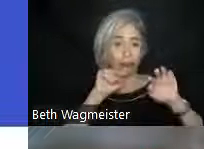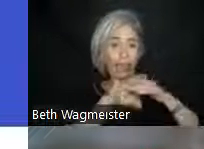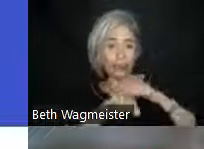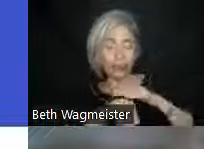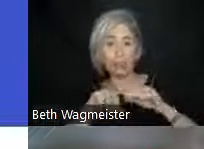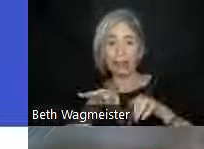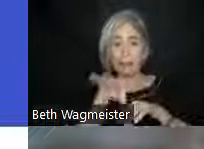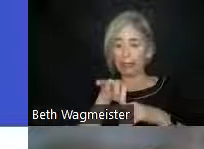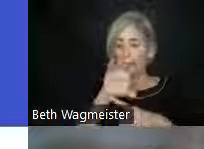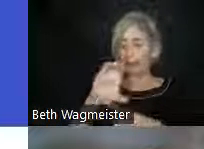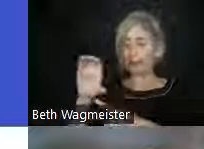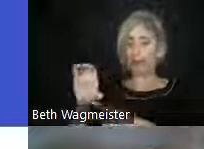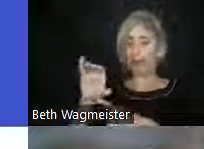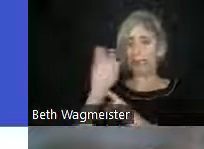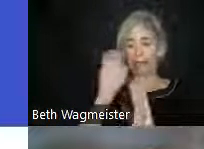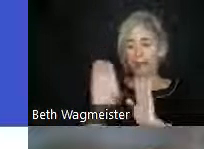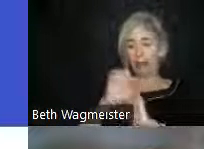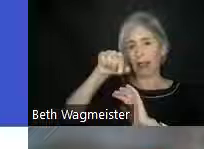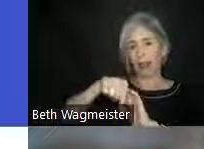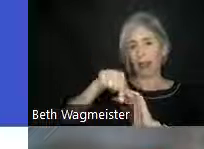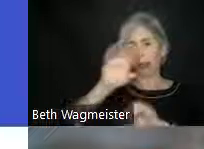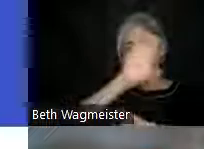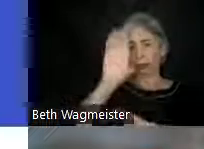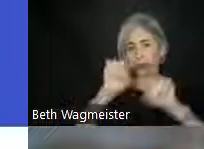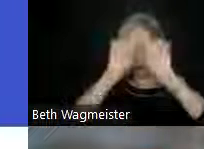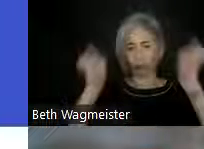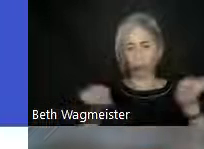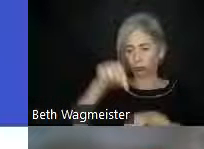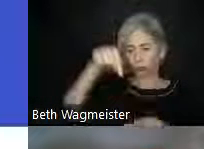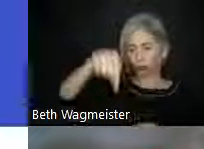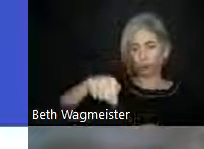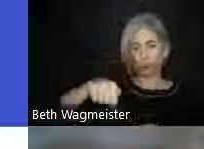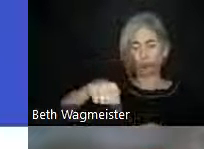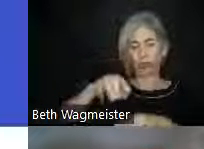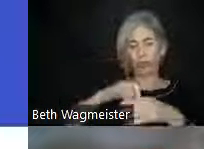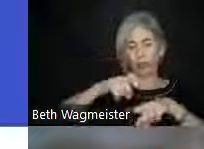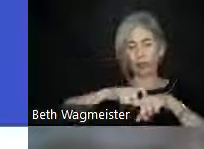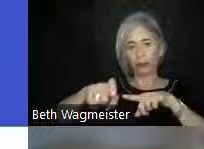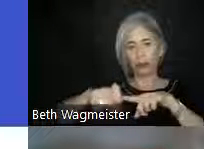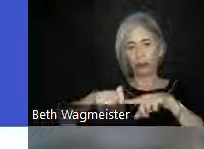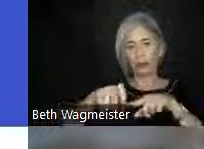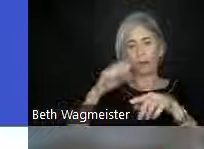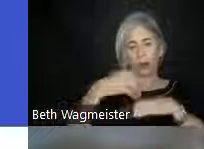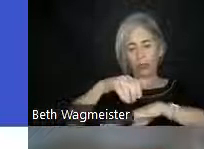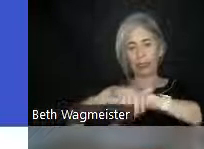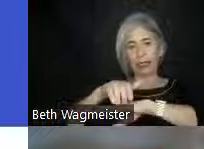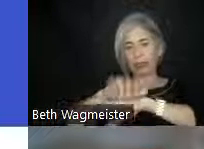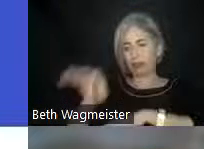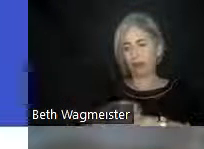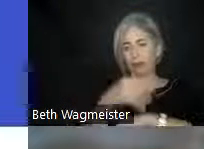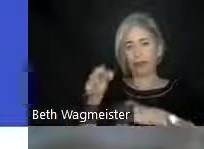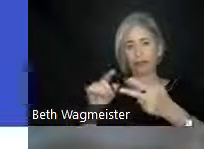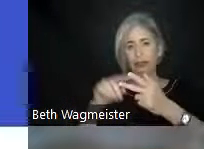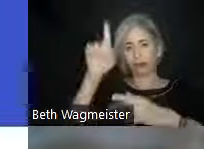CC icon at the bottom of your Zoom screen. The stream text links for English, French,